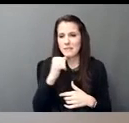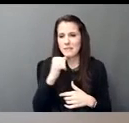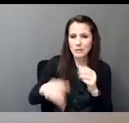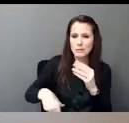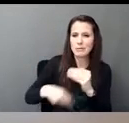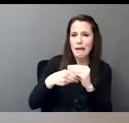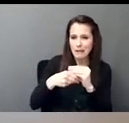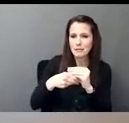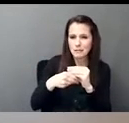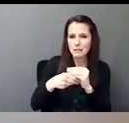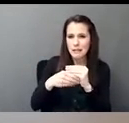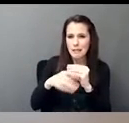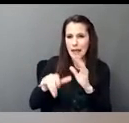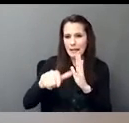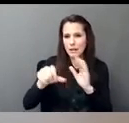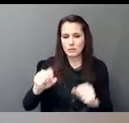time.